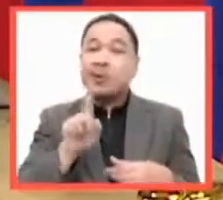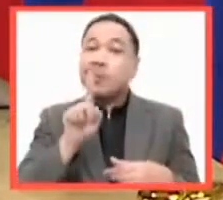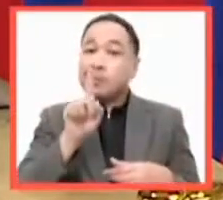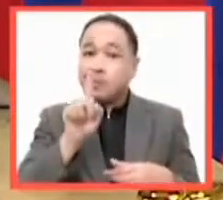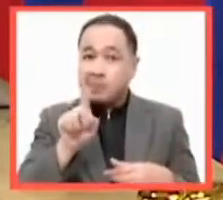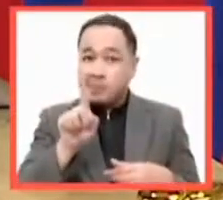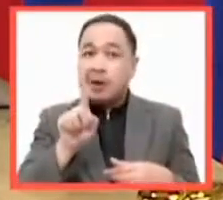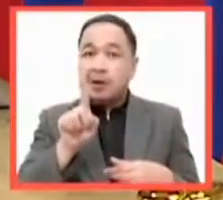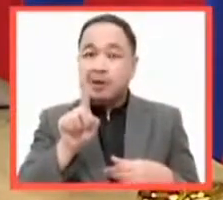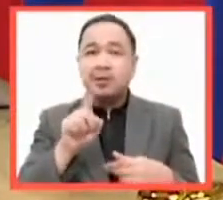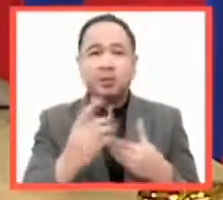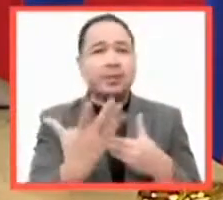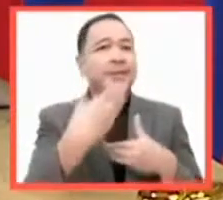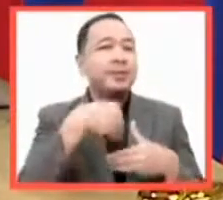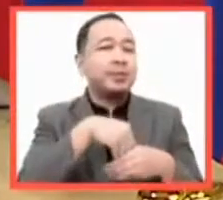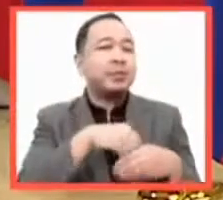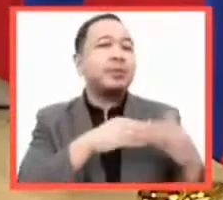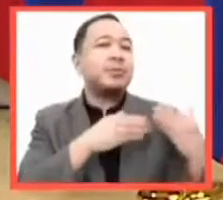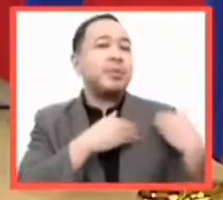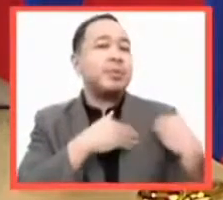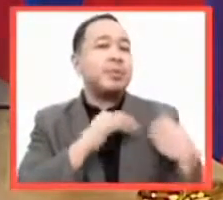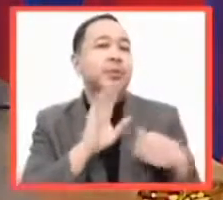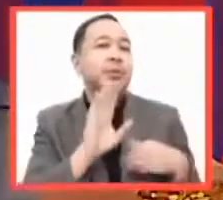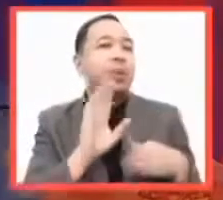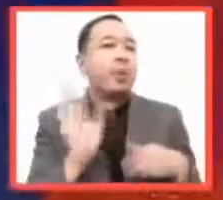responsibility to the rest of humanity?